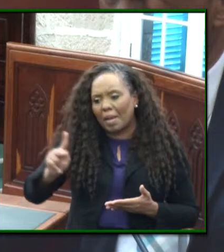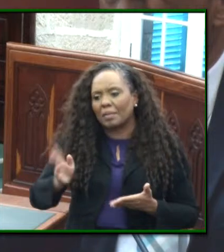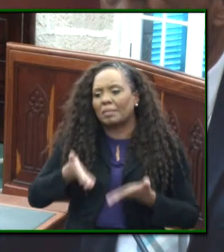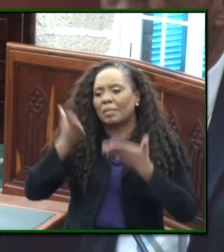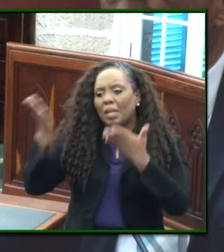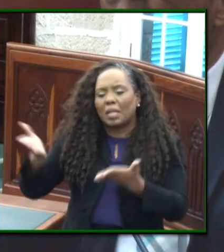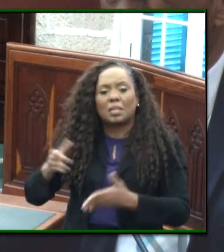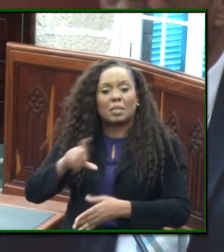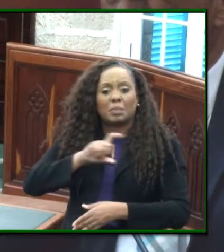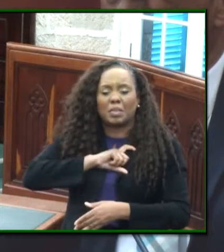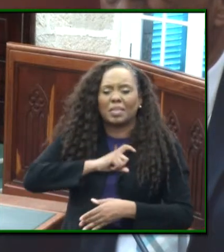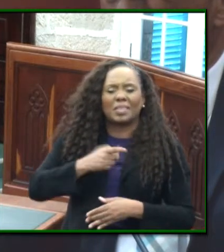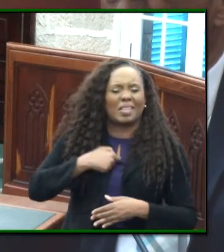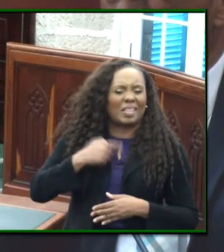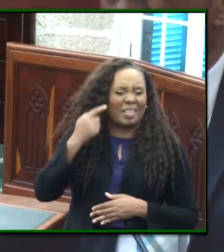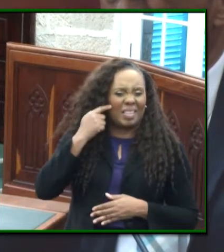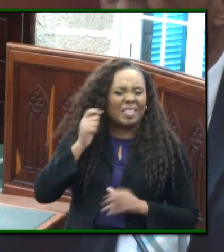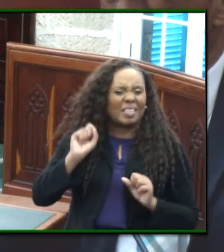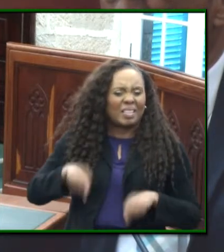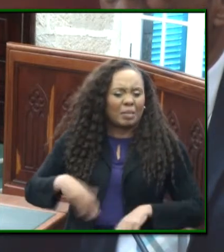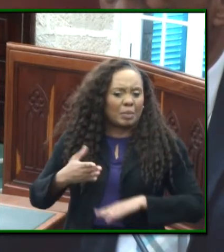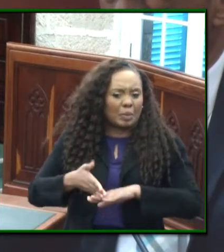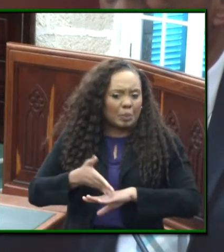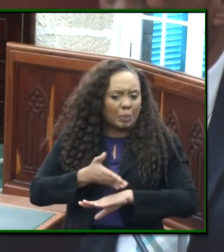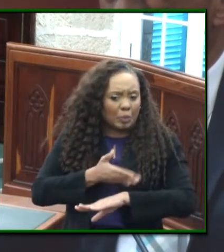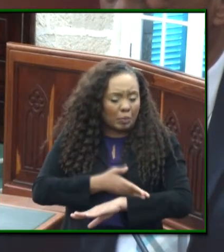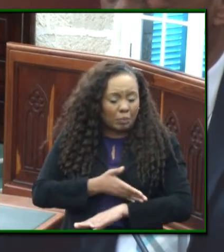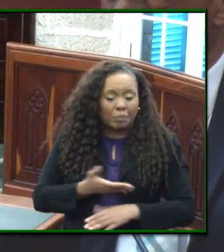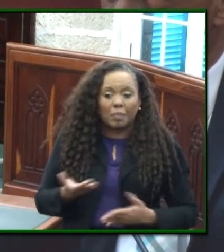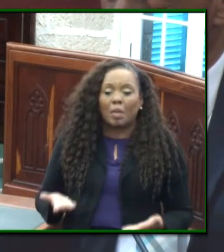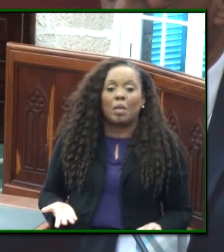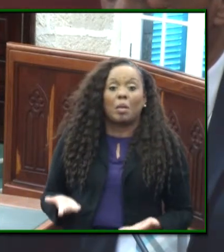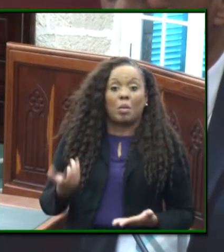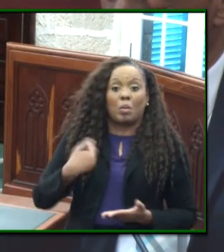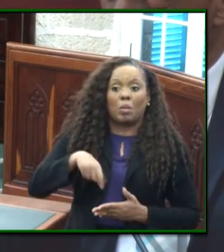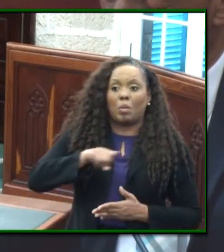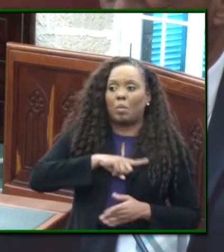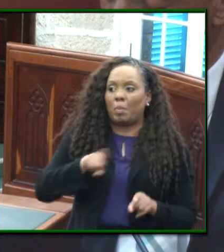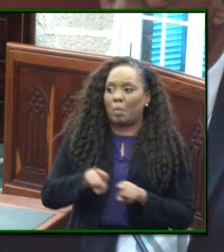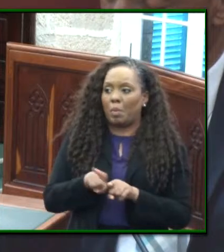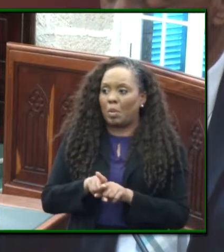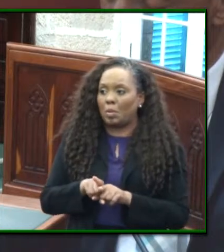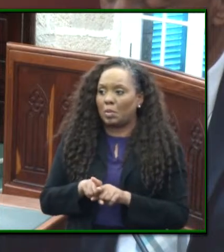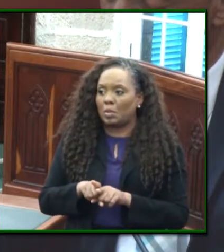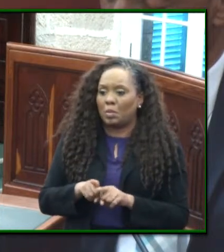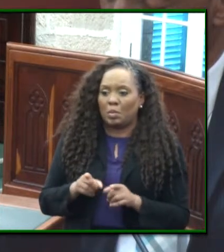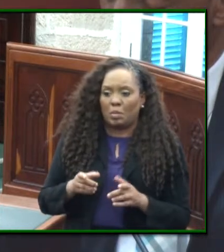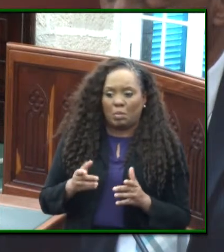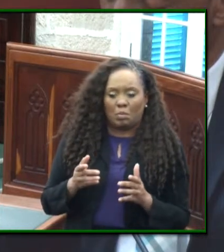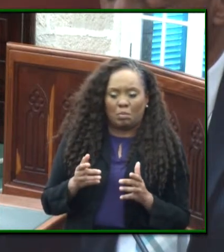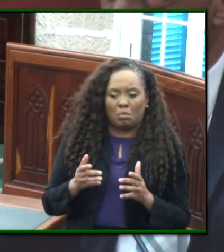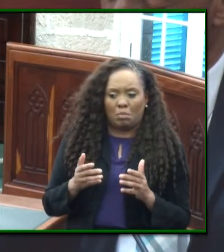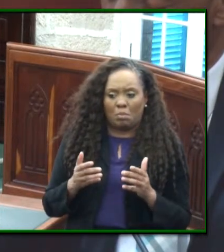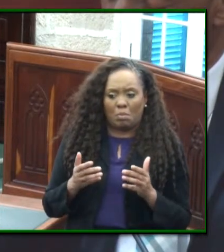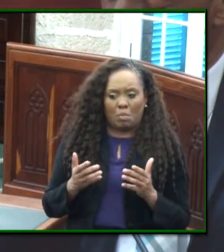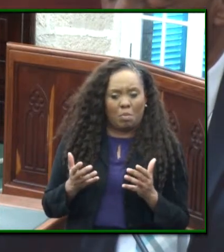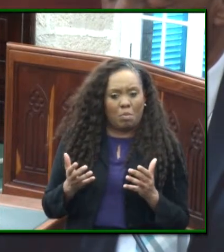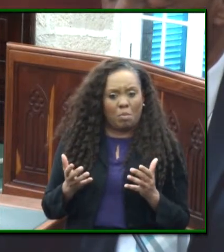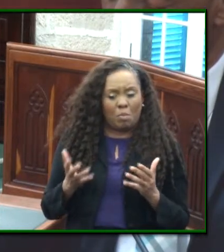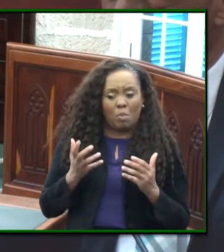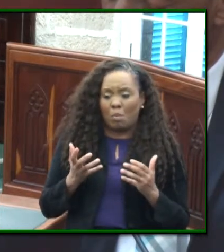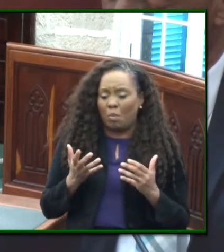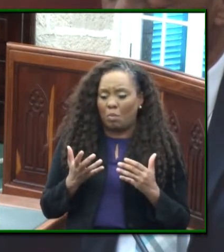improvement. We have made provision for them to be able to engage under